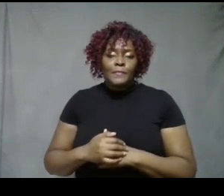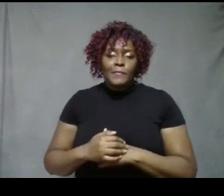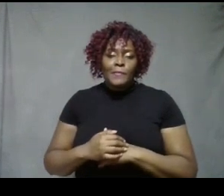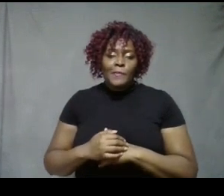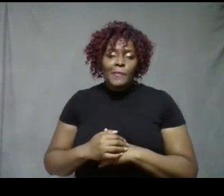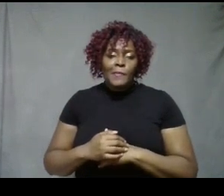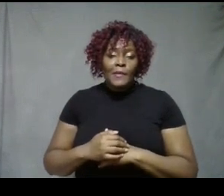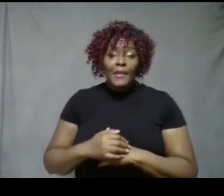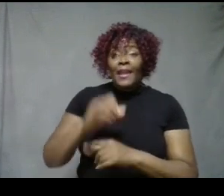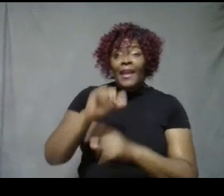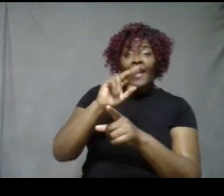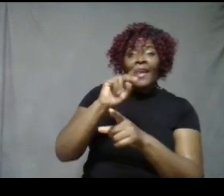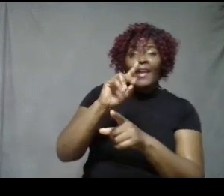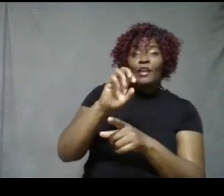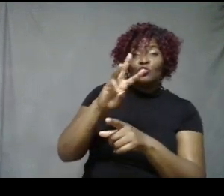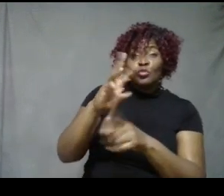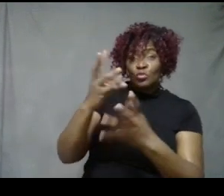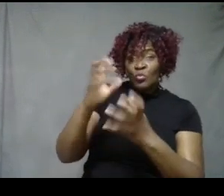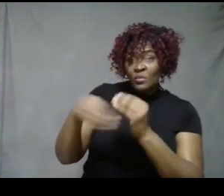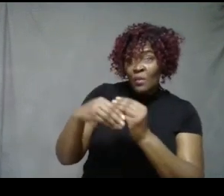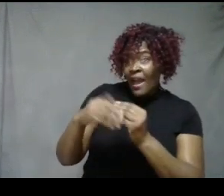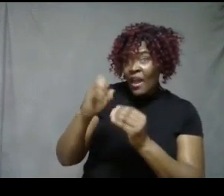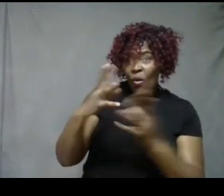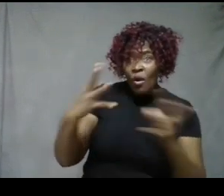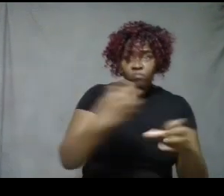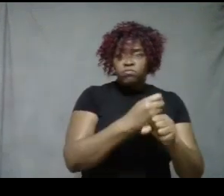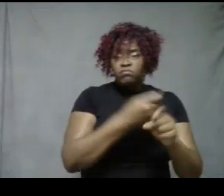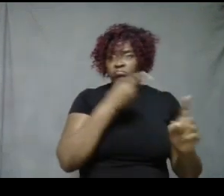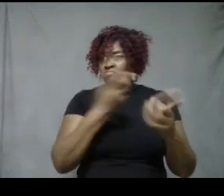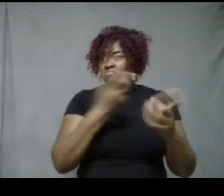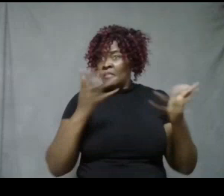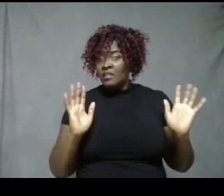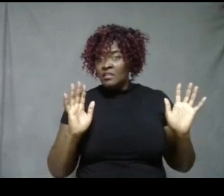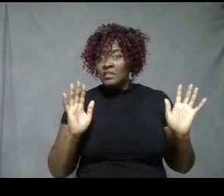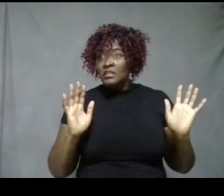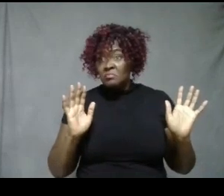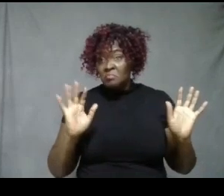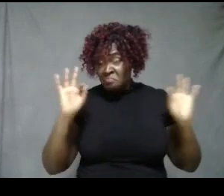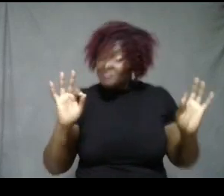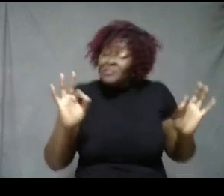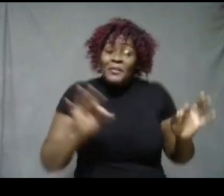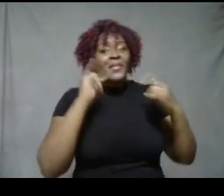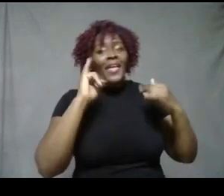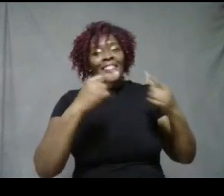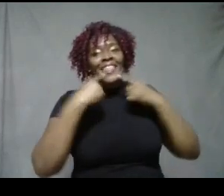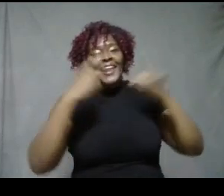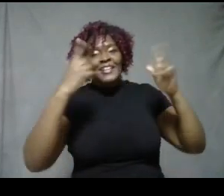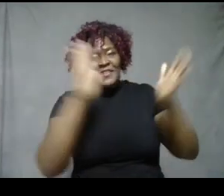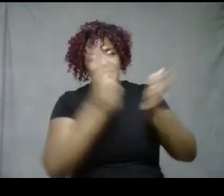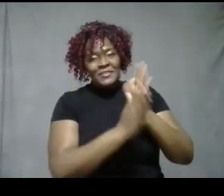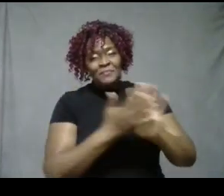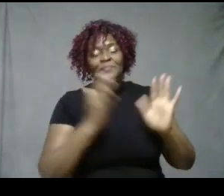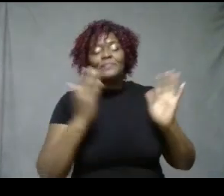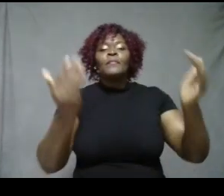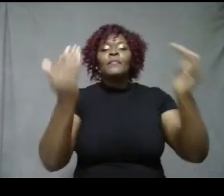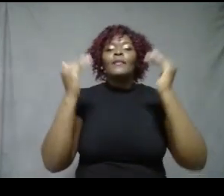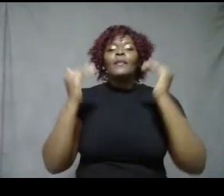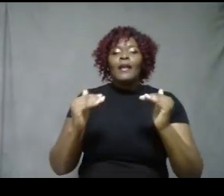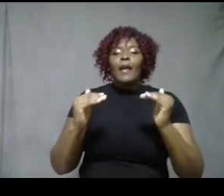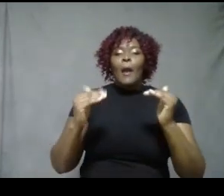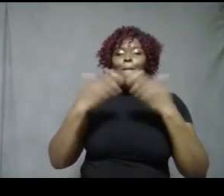to add anything else, or that pretty much summarizes everything? All right, great. We've completed that announcement. Now we're going to move on to